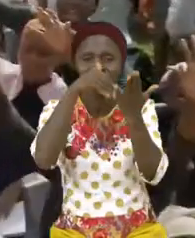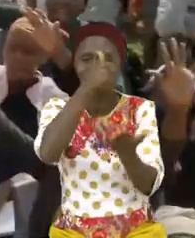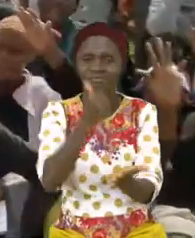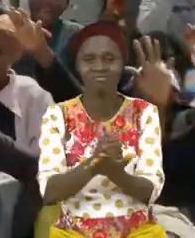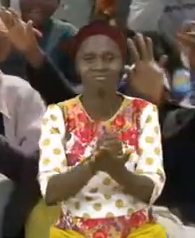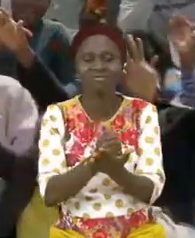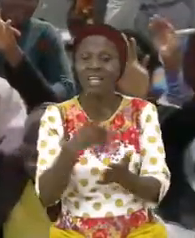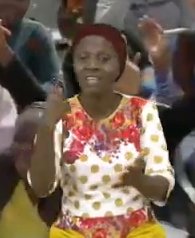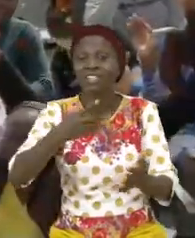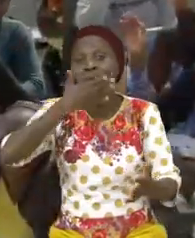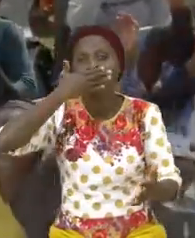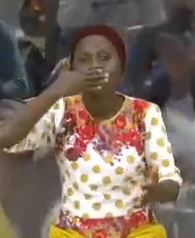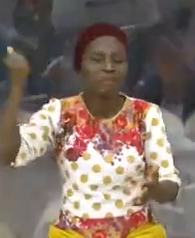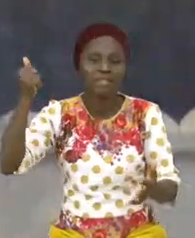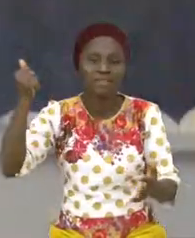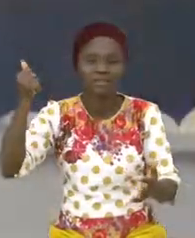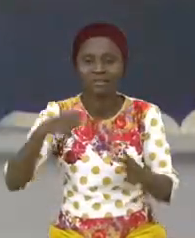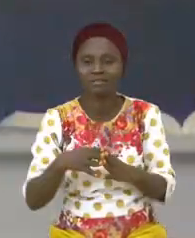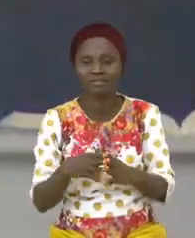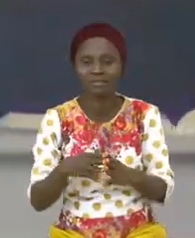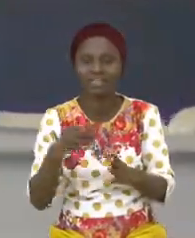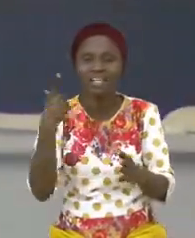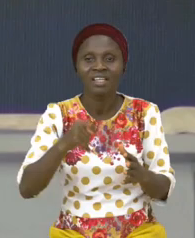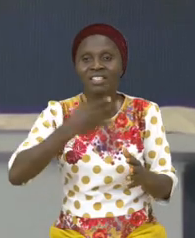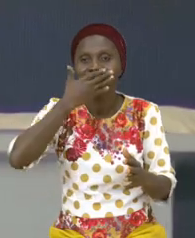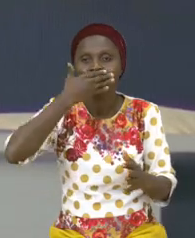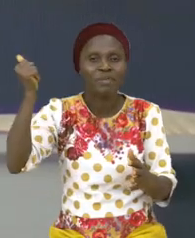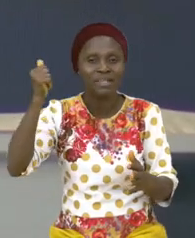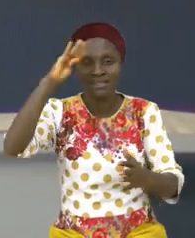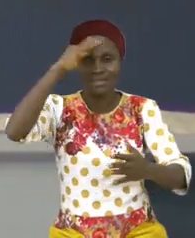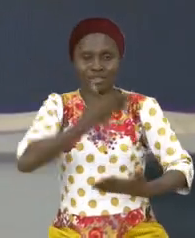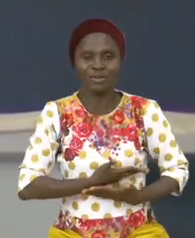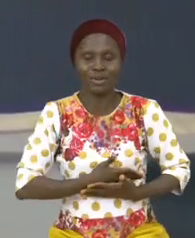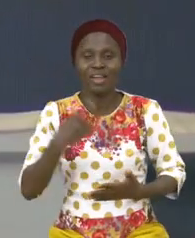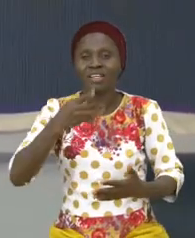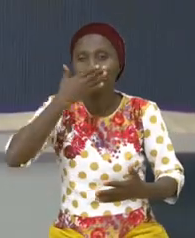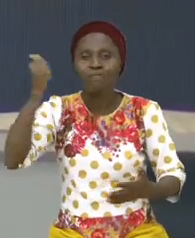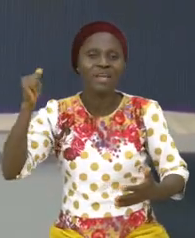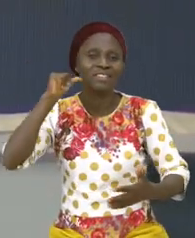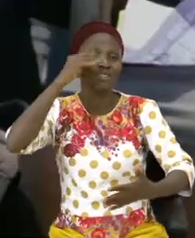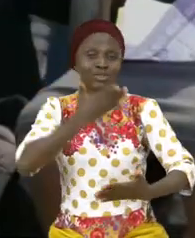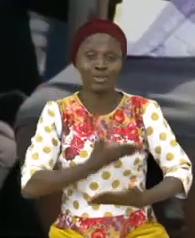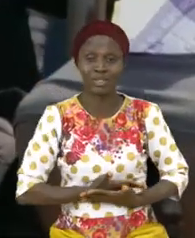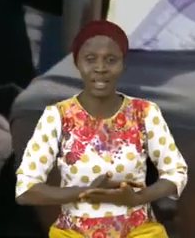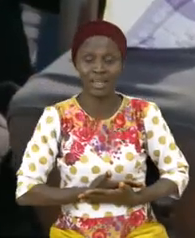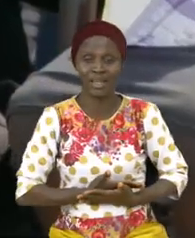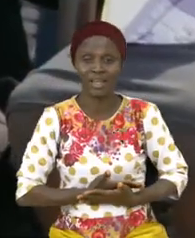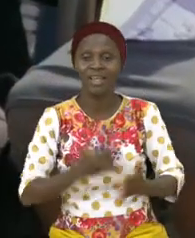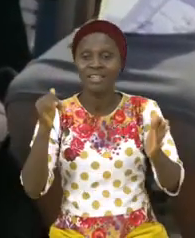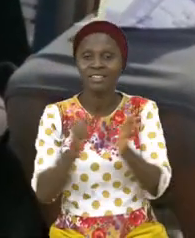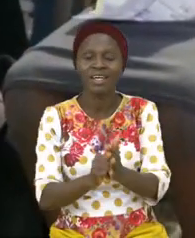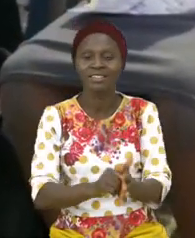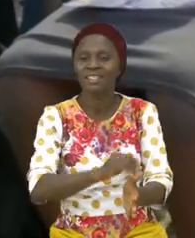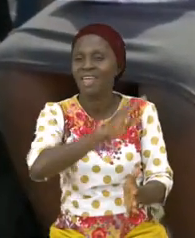The best child, the best son, the best daughter that